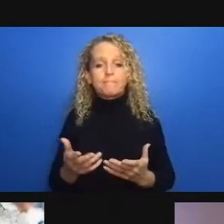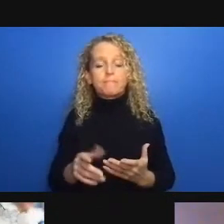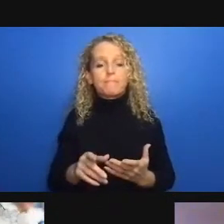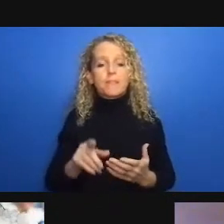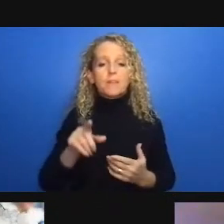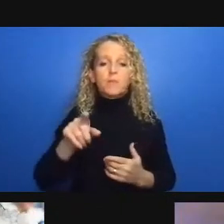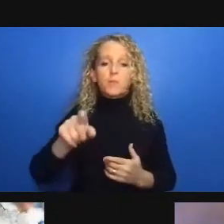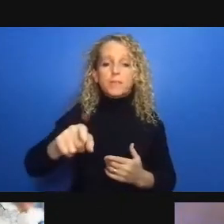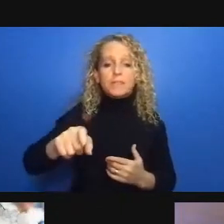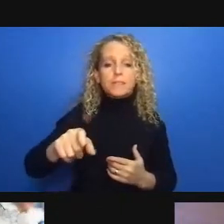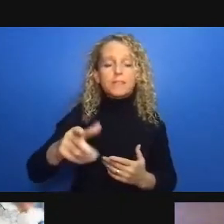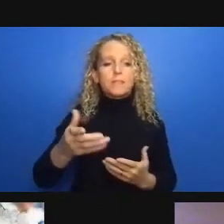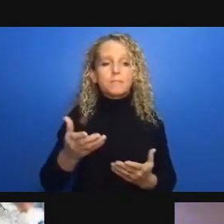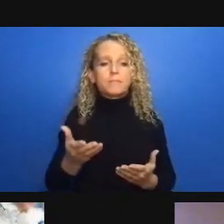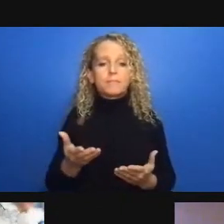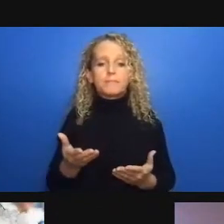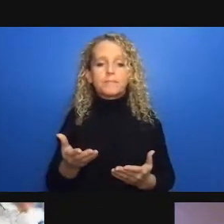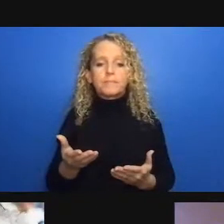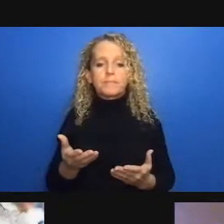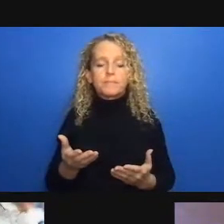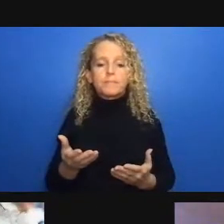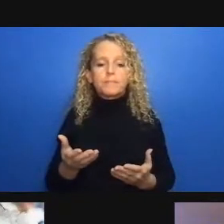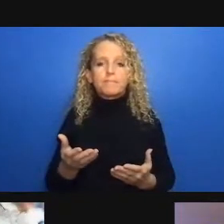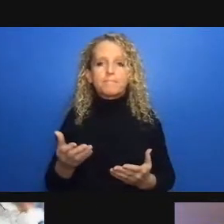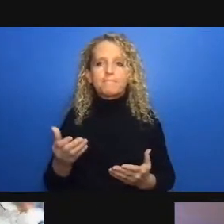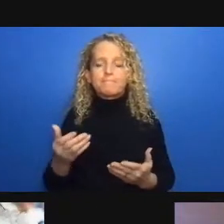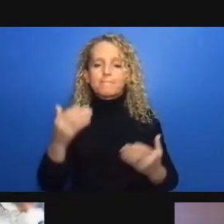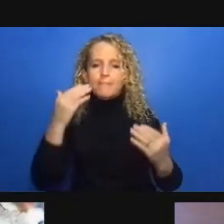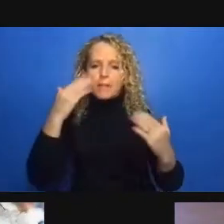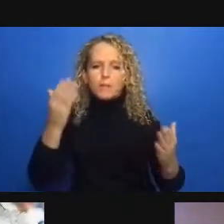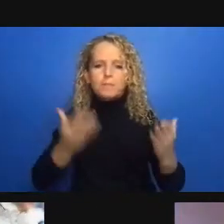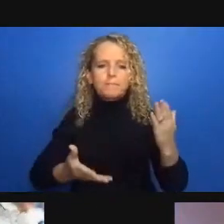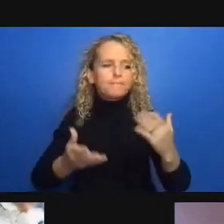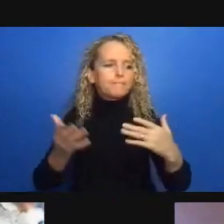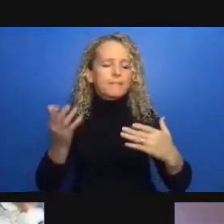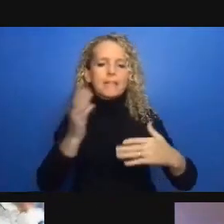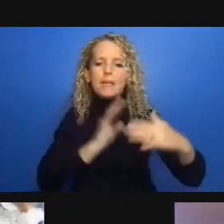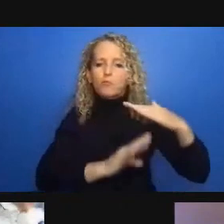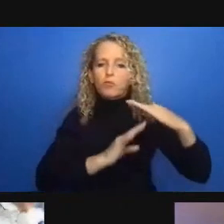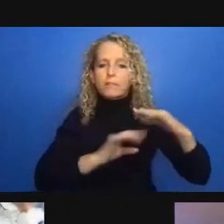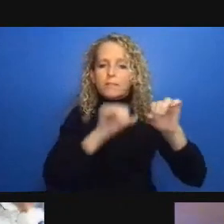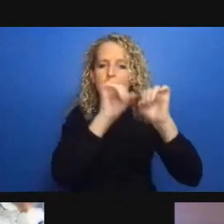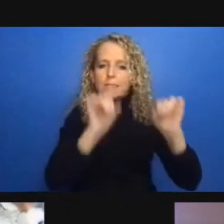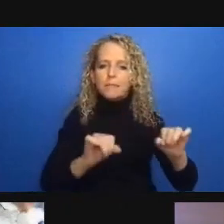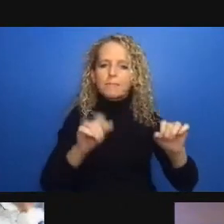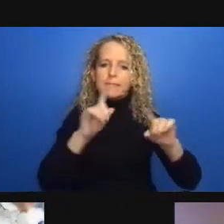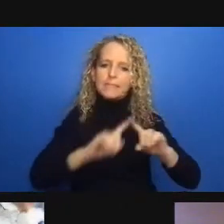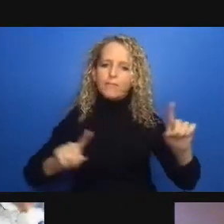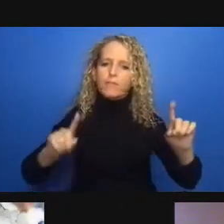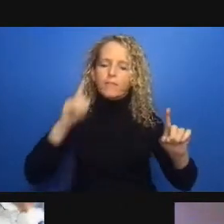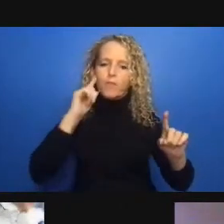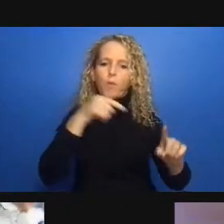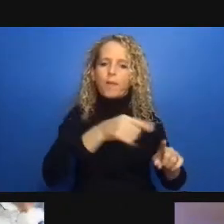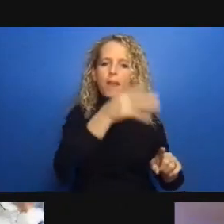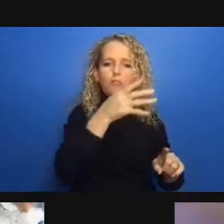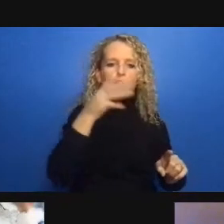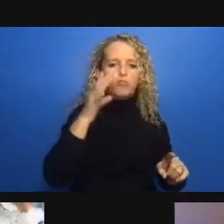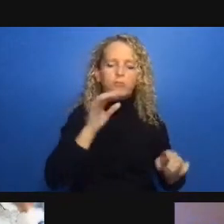perhaps make a immigration system for agriculture that allows these workers to stay.